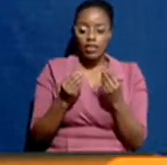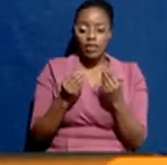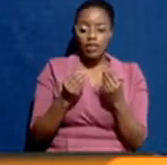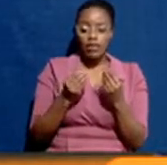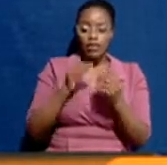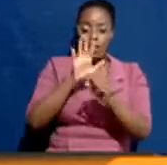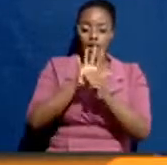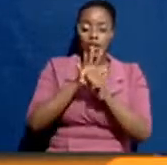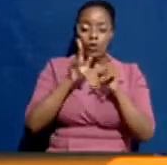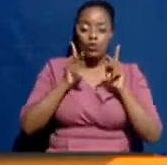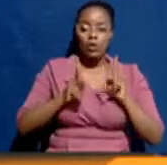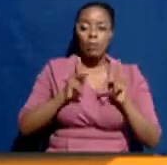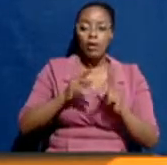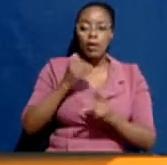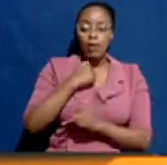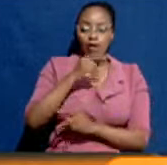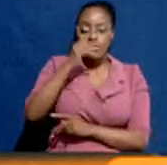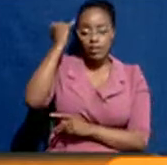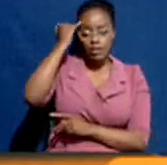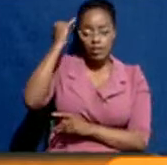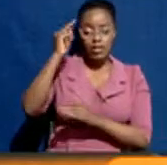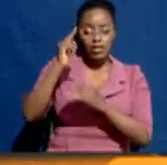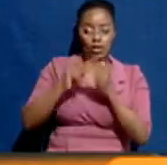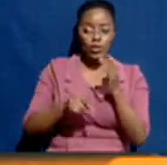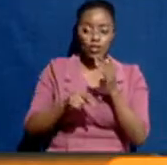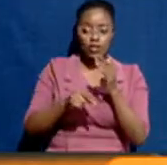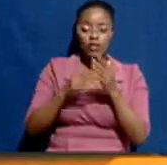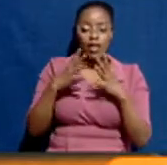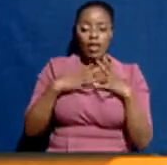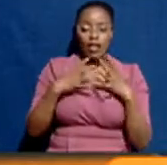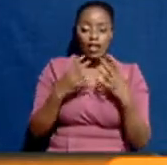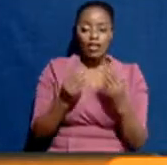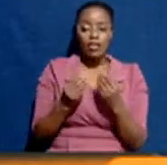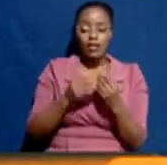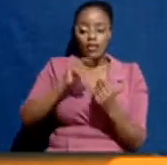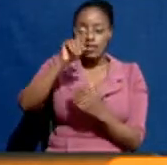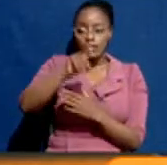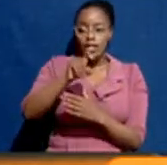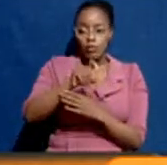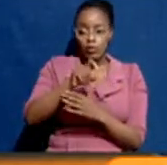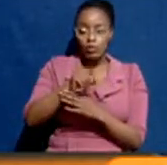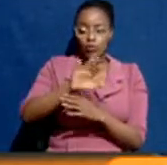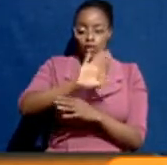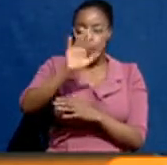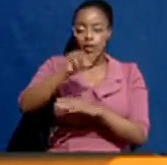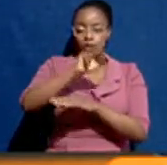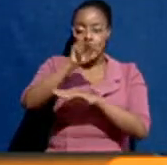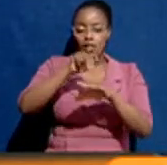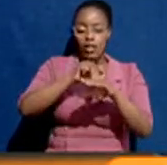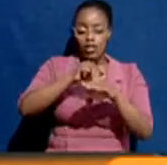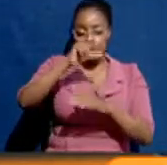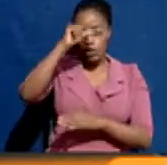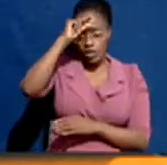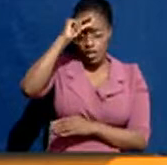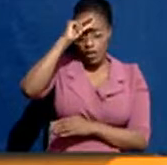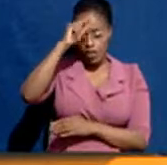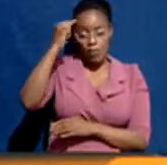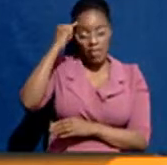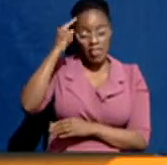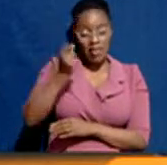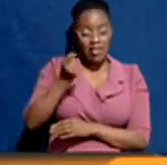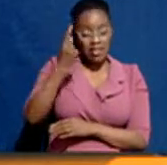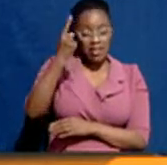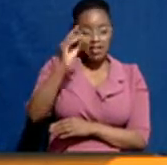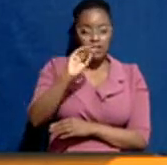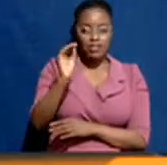A lot of people have this idea that health should be taken back to the national government. I think they don't